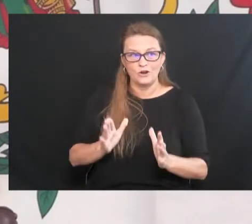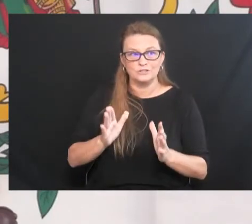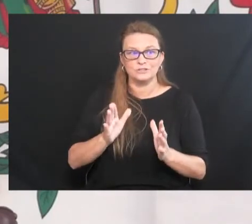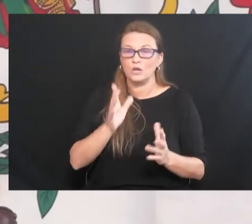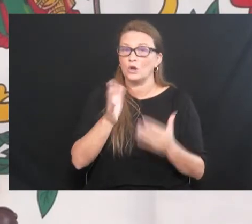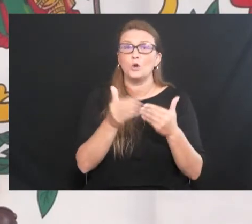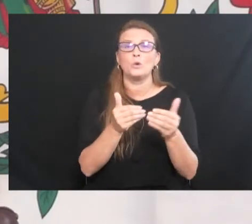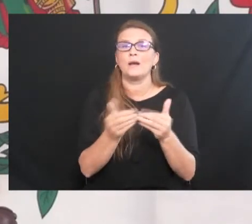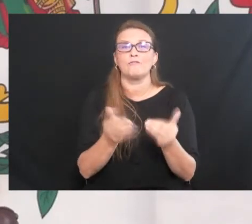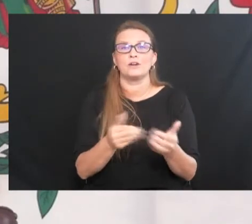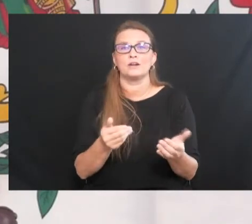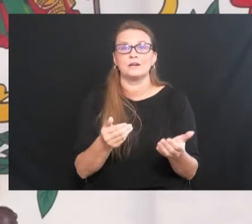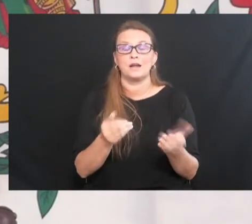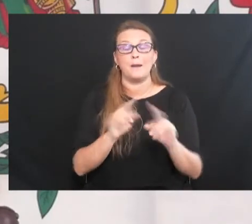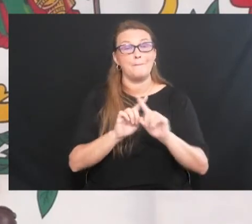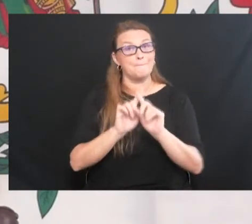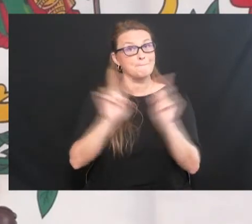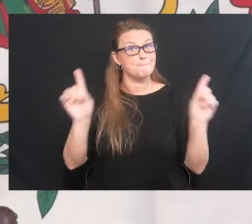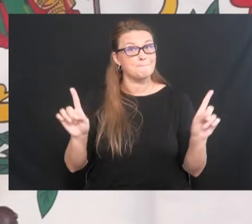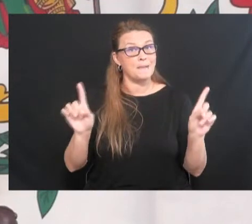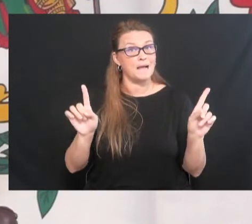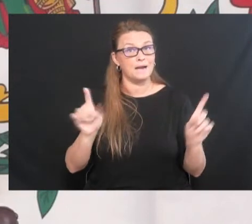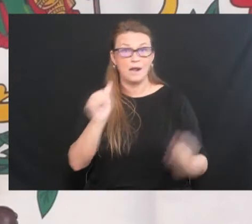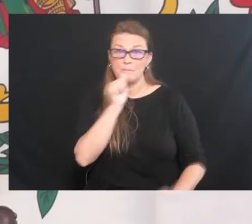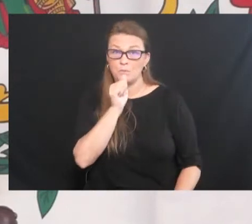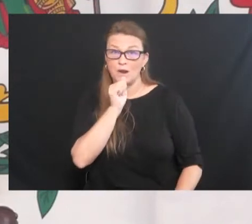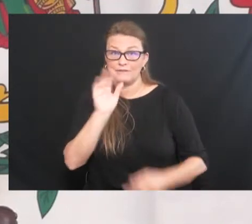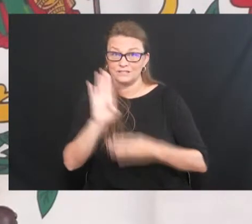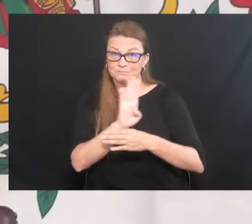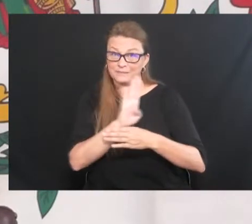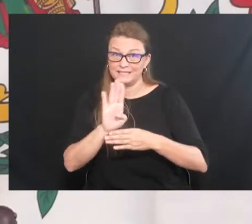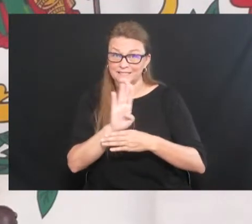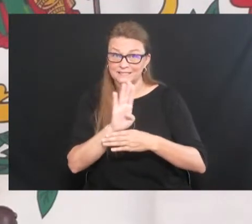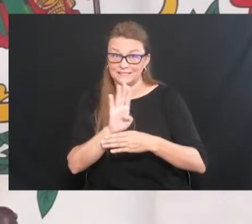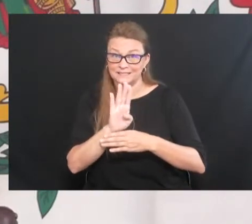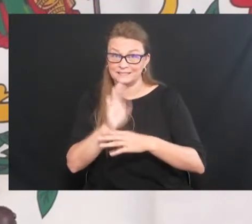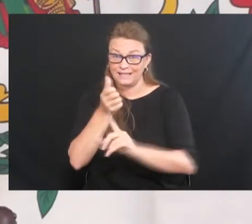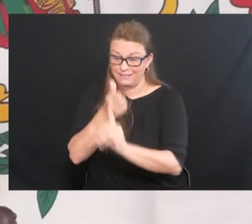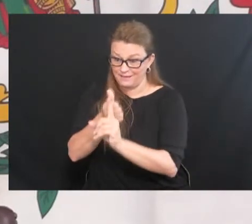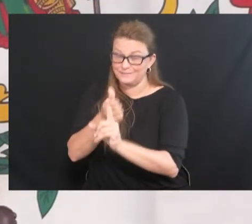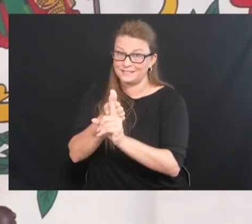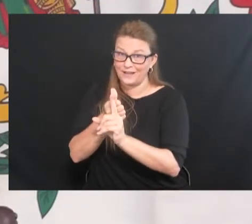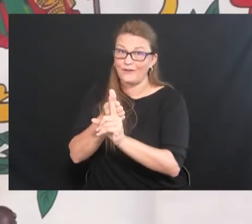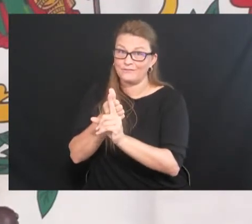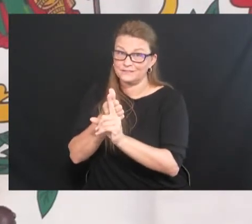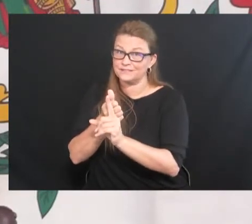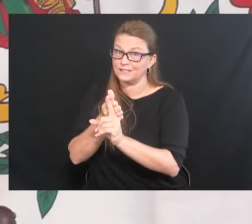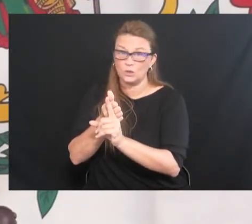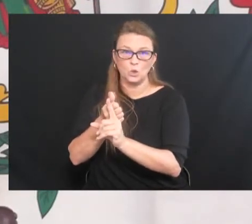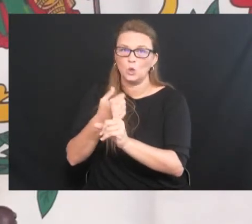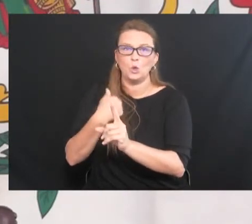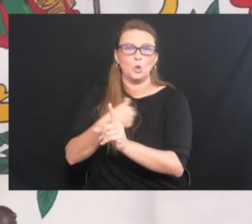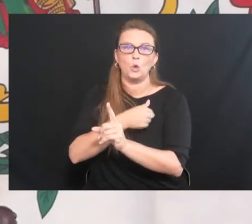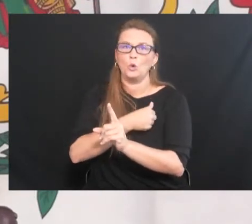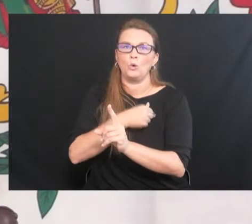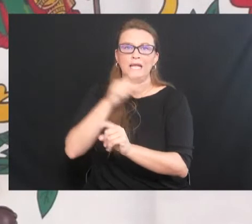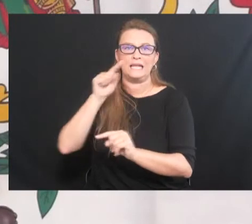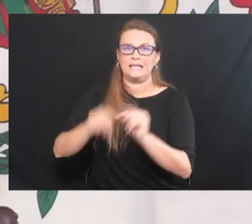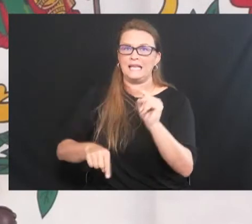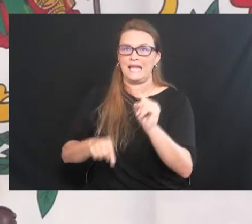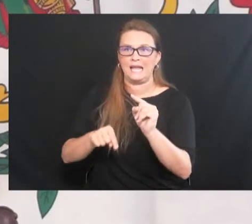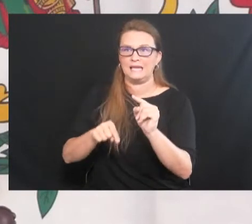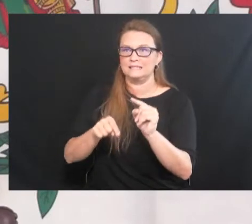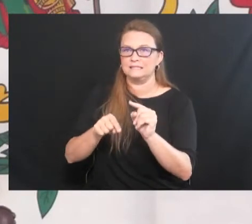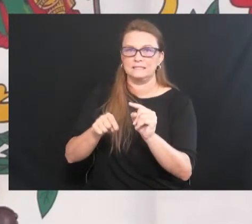However, our private businesses are our private businesses. We should not be trying to tell a